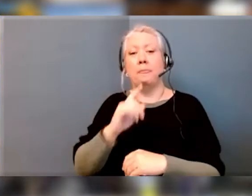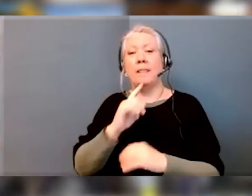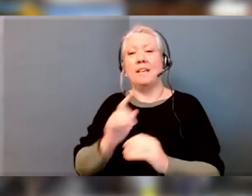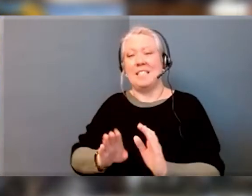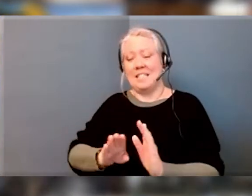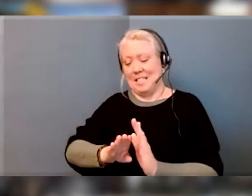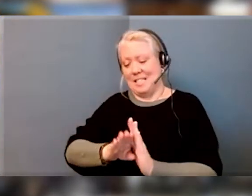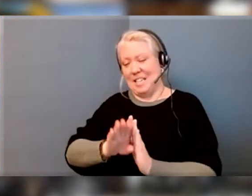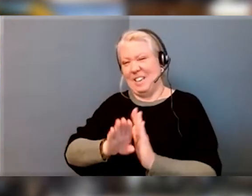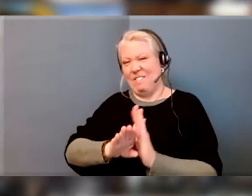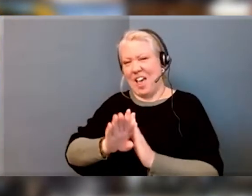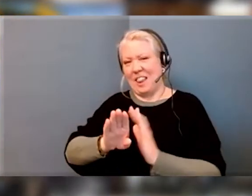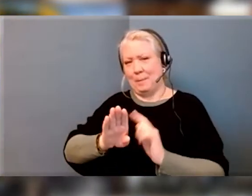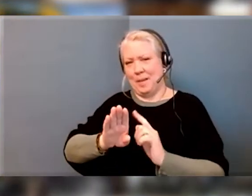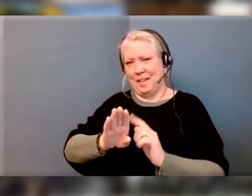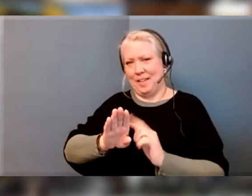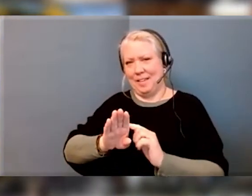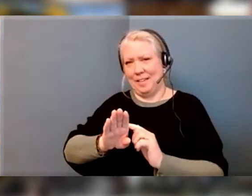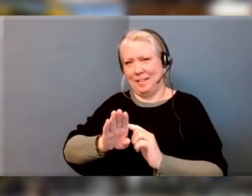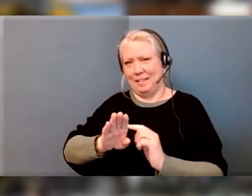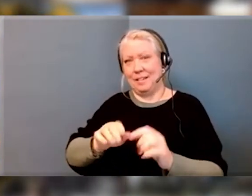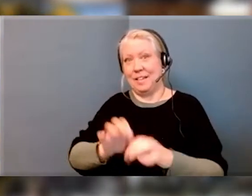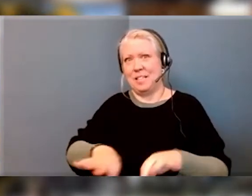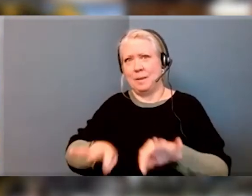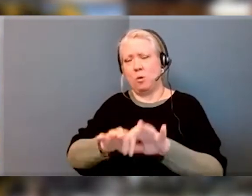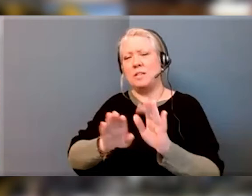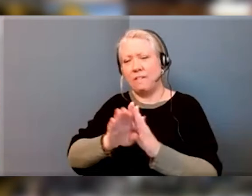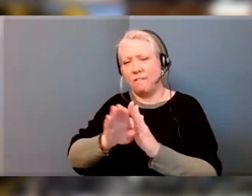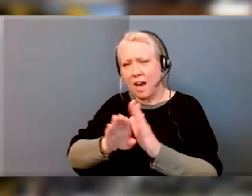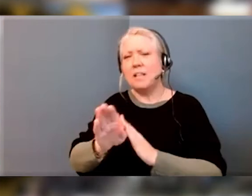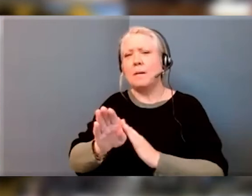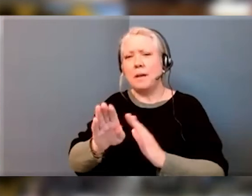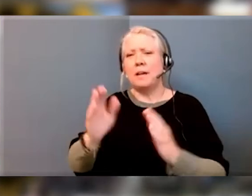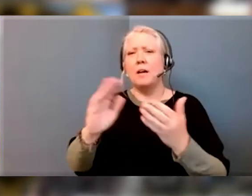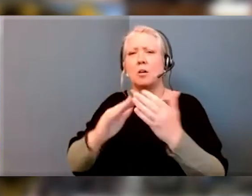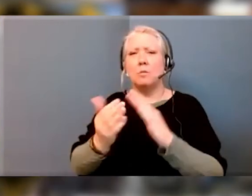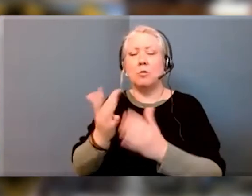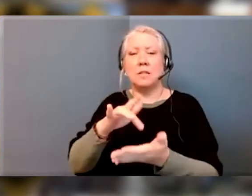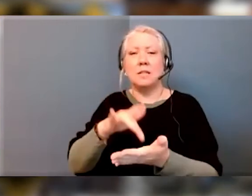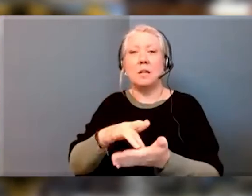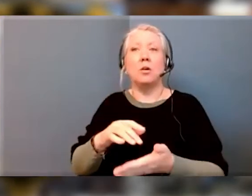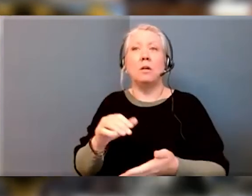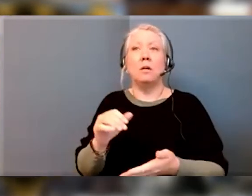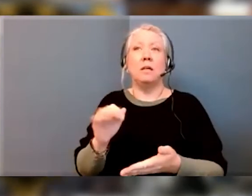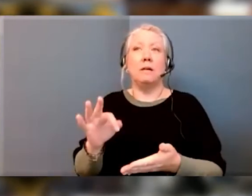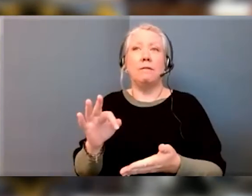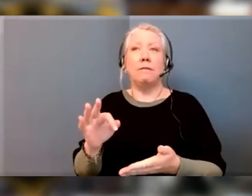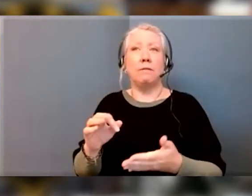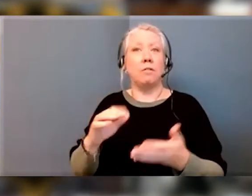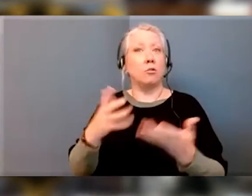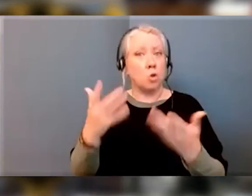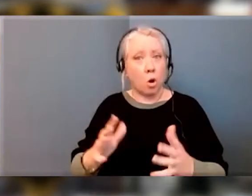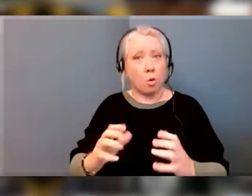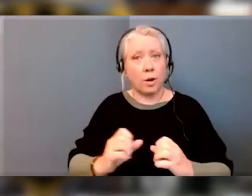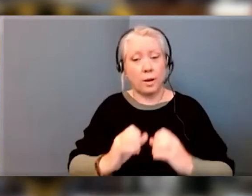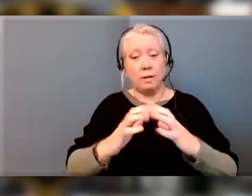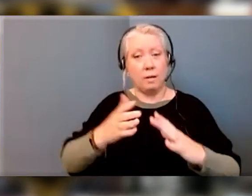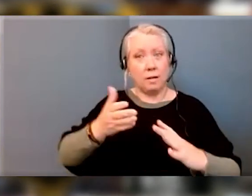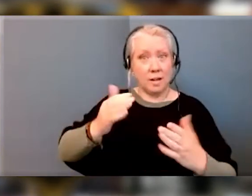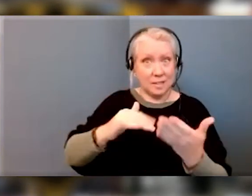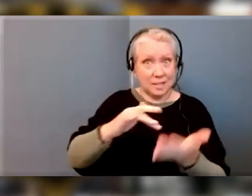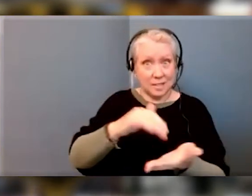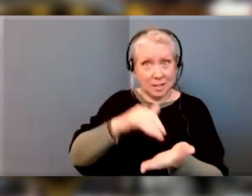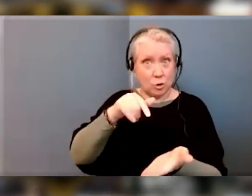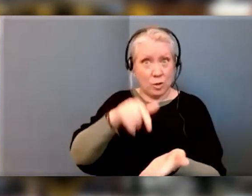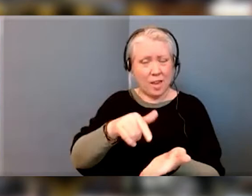community center. It would be a little bit more tricky to try and do ongoing costs of a community center through area